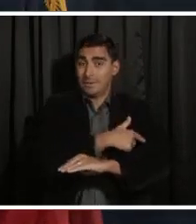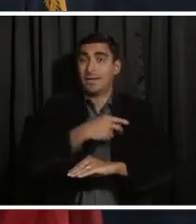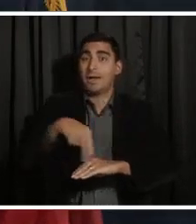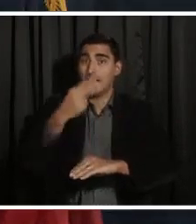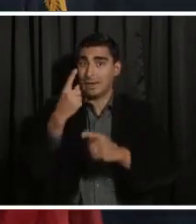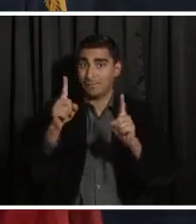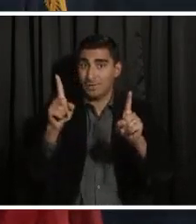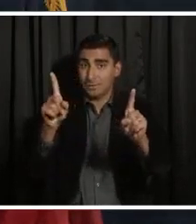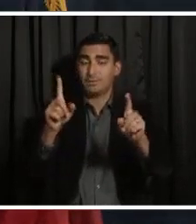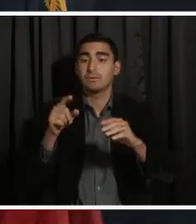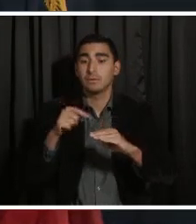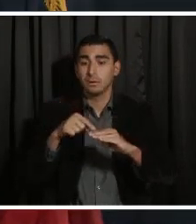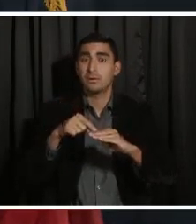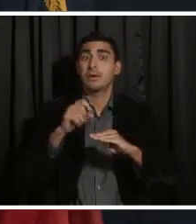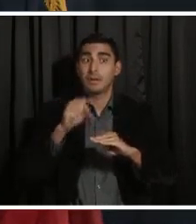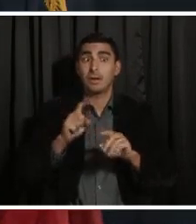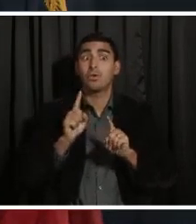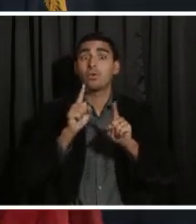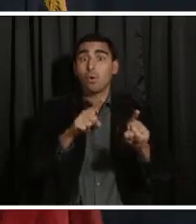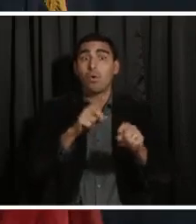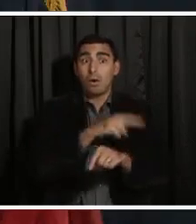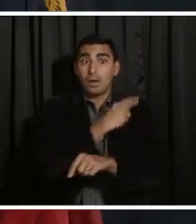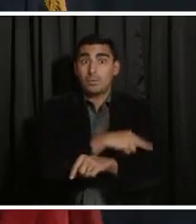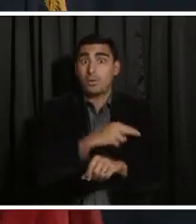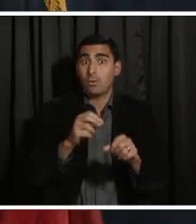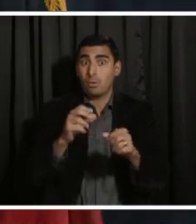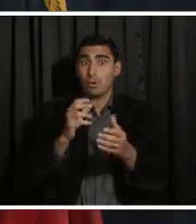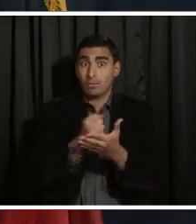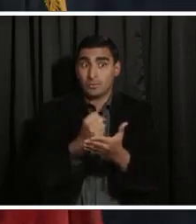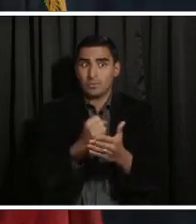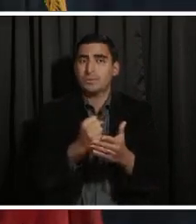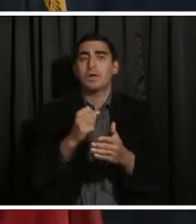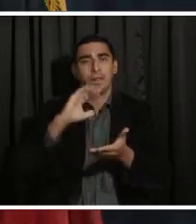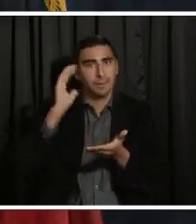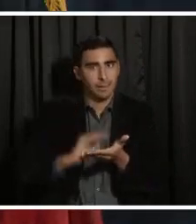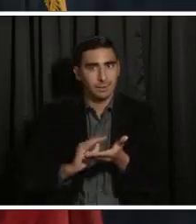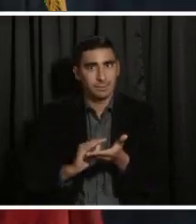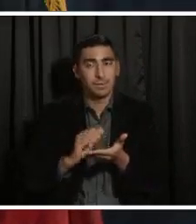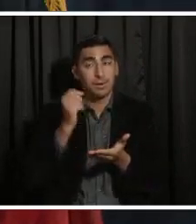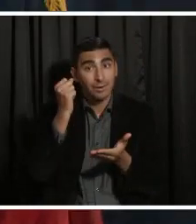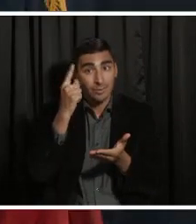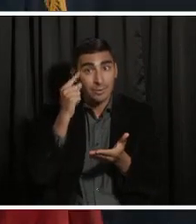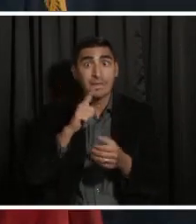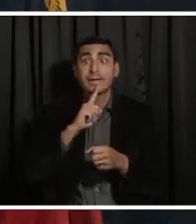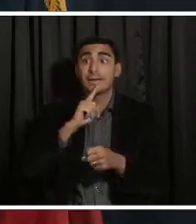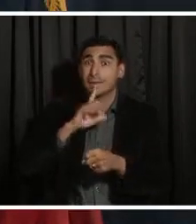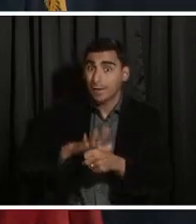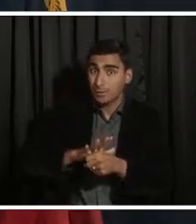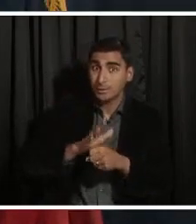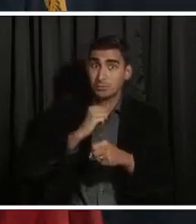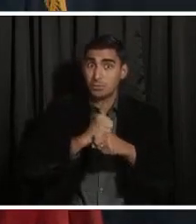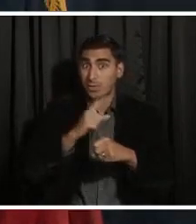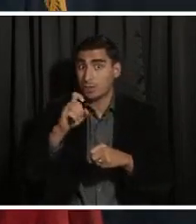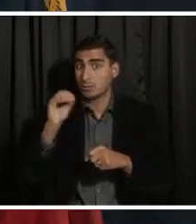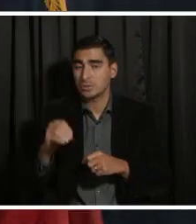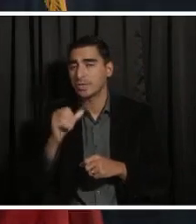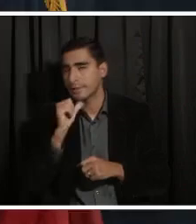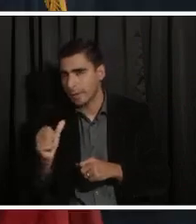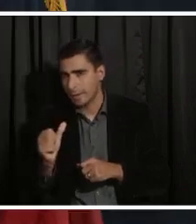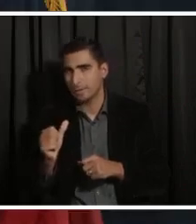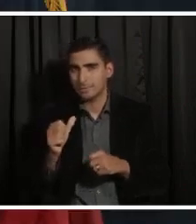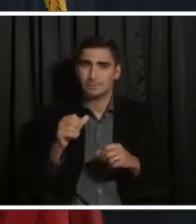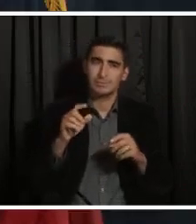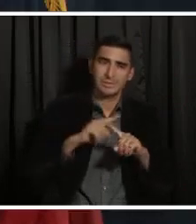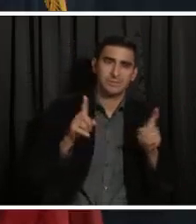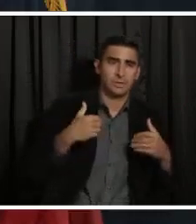risk of hospitalization significantly. Dr. Herlihy will get into that. But it doesn't guarantee that like it does for younger people. So I still